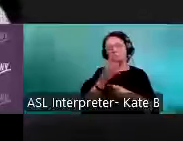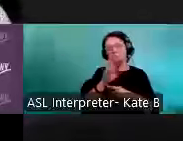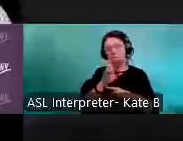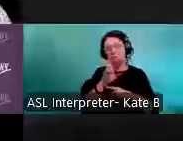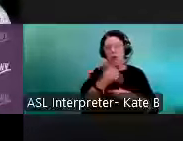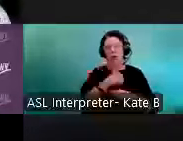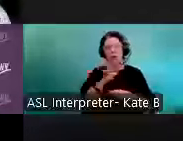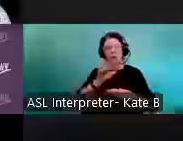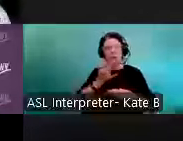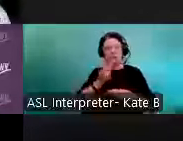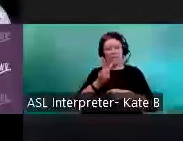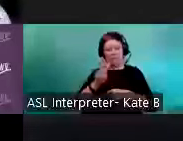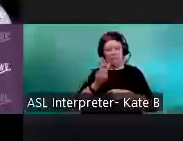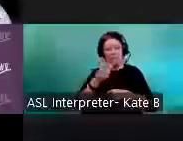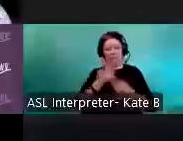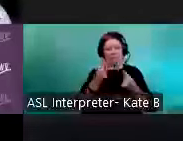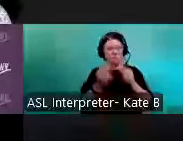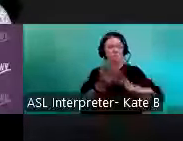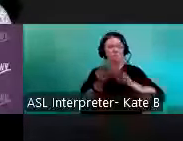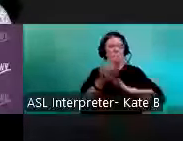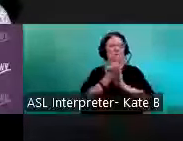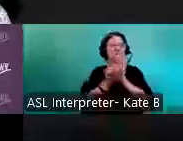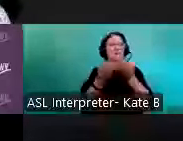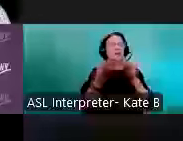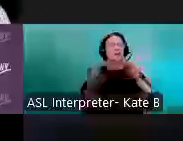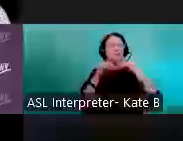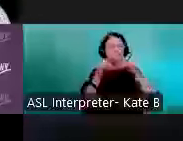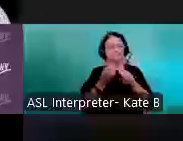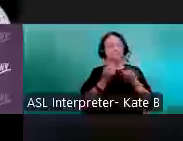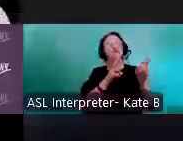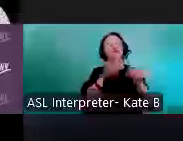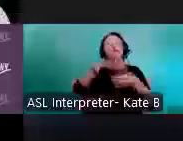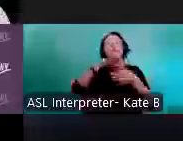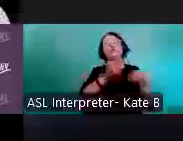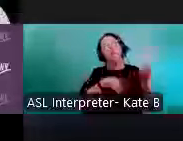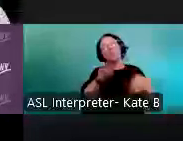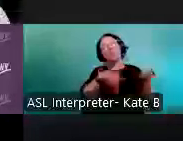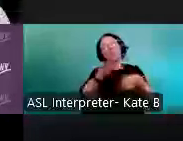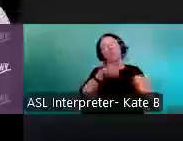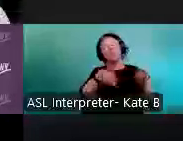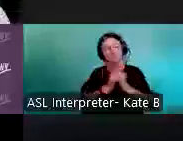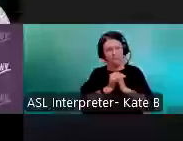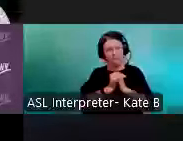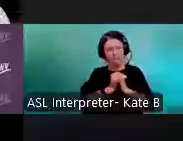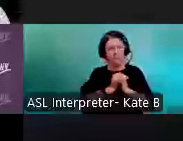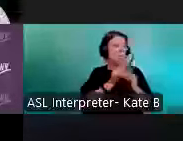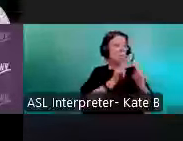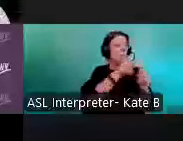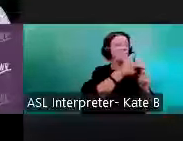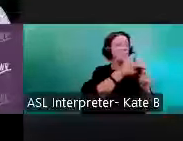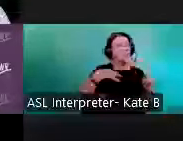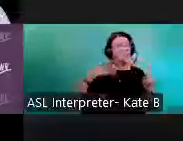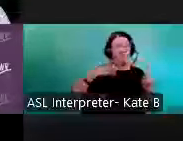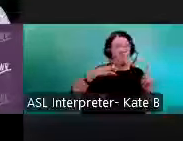Women Voters does is we run a statewide election observation program where we recruit volunteers from around the